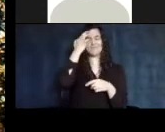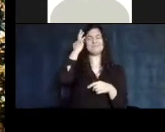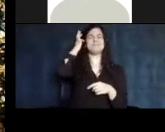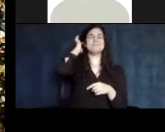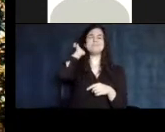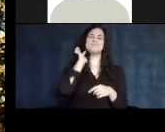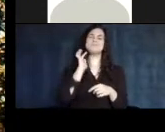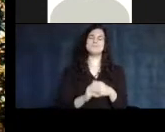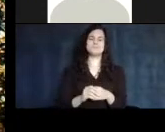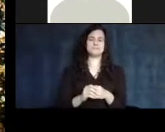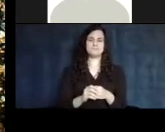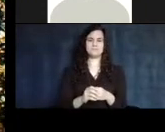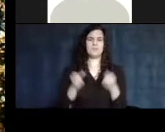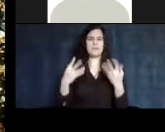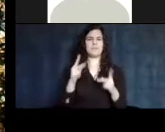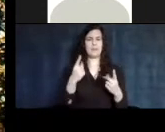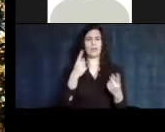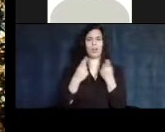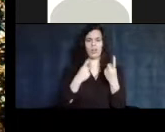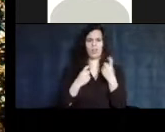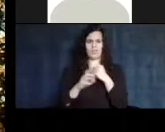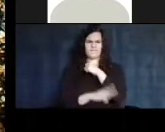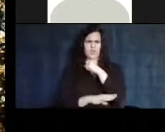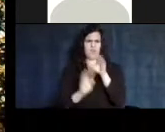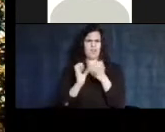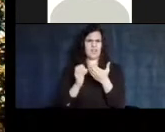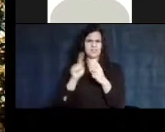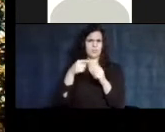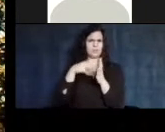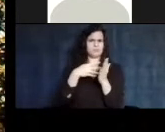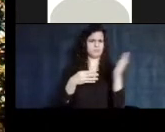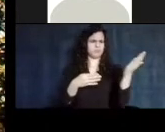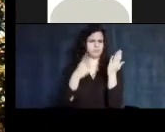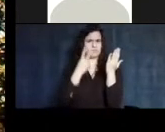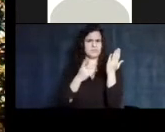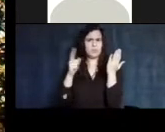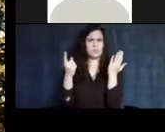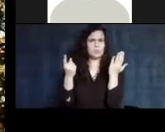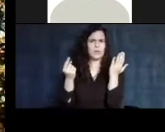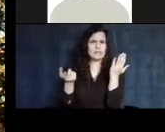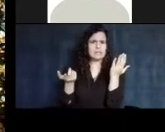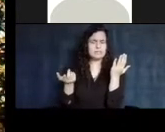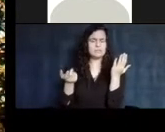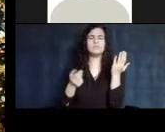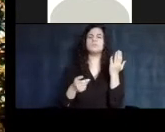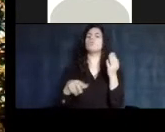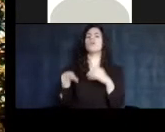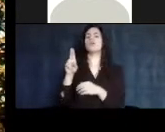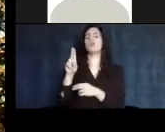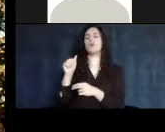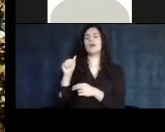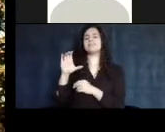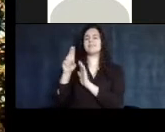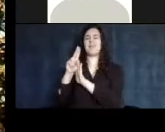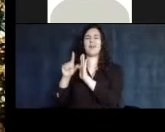a lot of questions we have is, when do you get your fall classes? The Undergraduate Advising Center will actually be sending